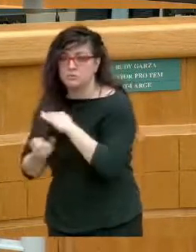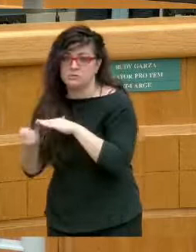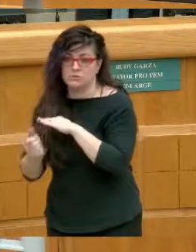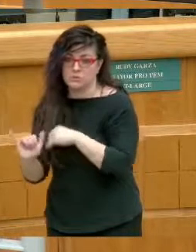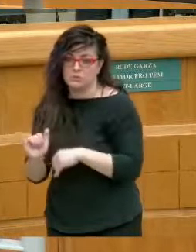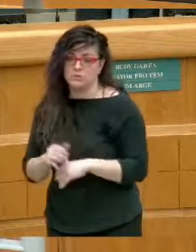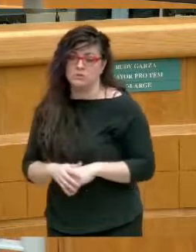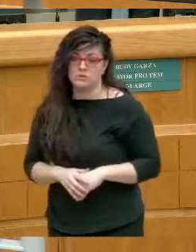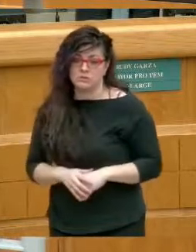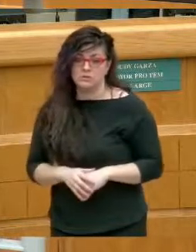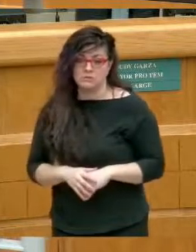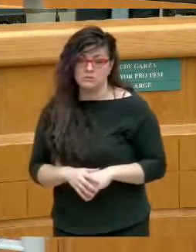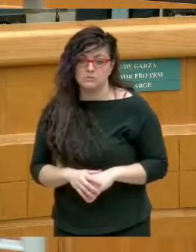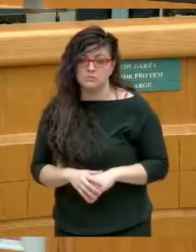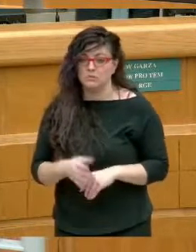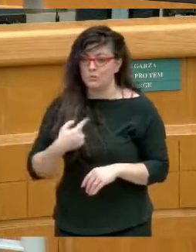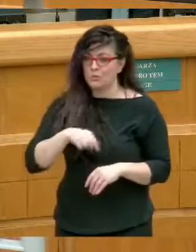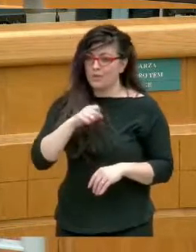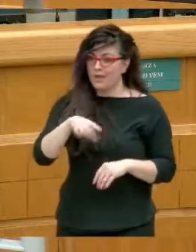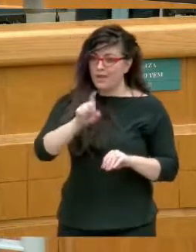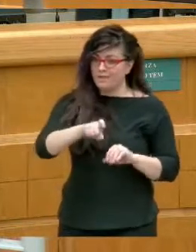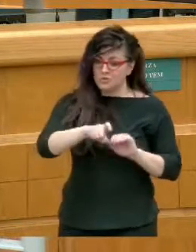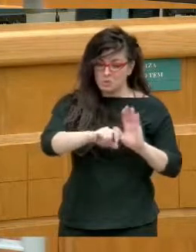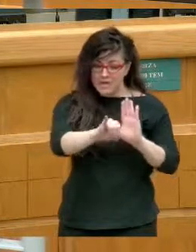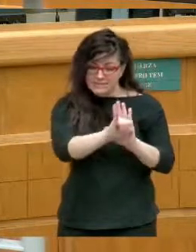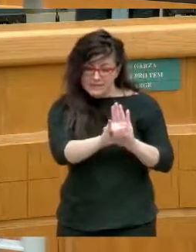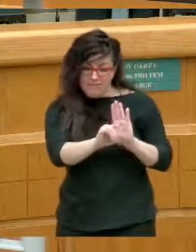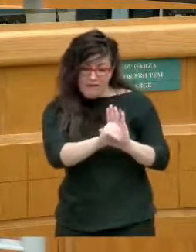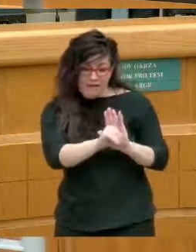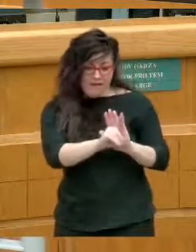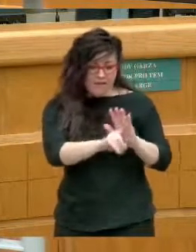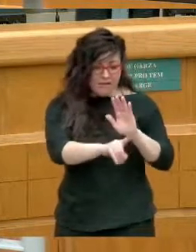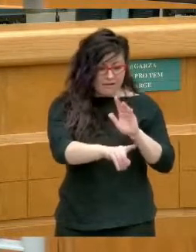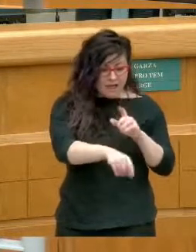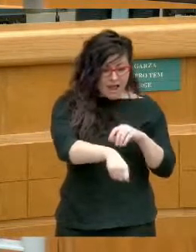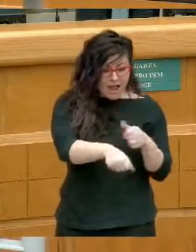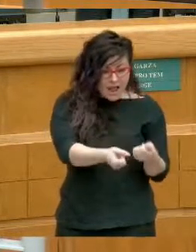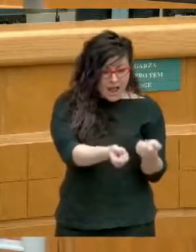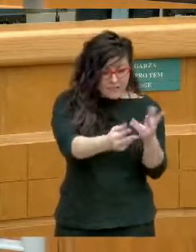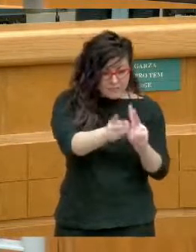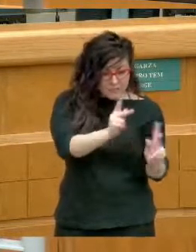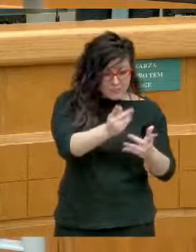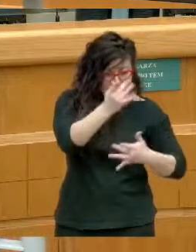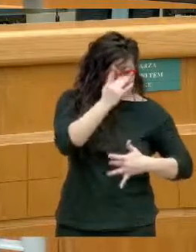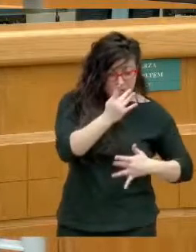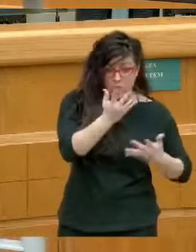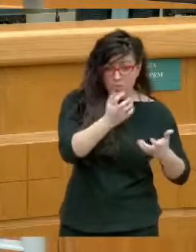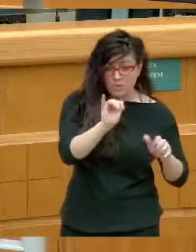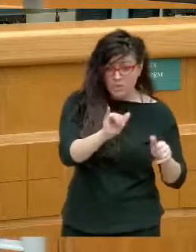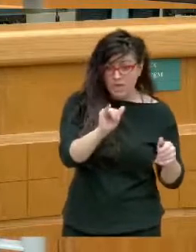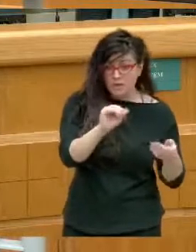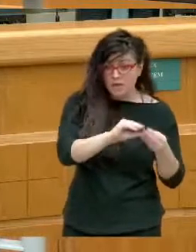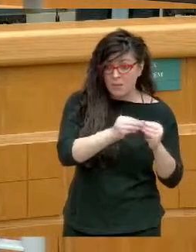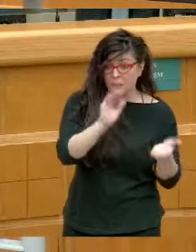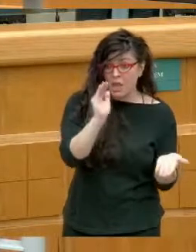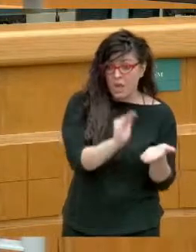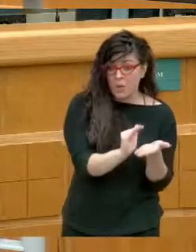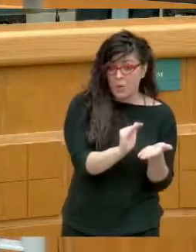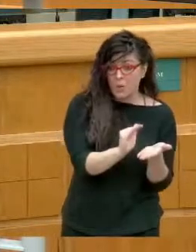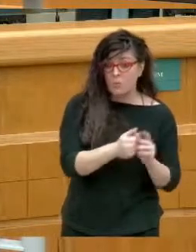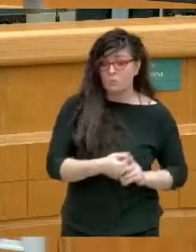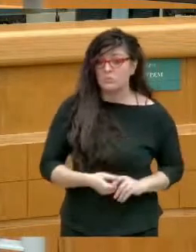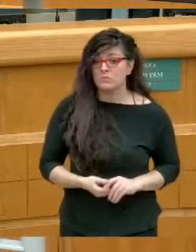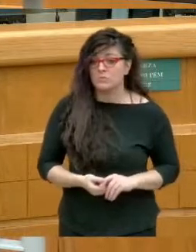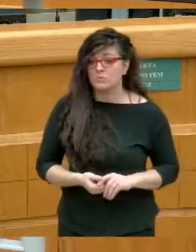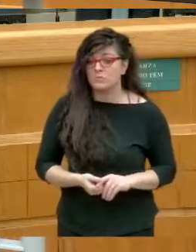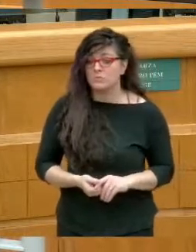infected by someone with the COVID. We want to keep that number low, and that happens both ways. So if somebody has COVID and you have a face mask on, you may not